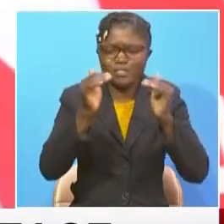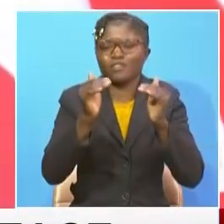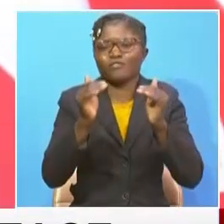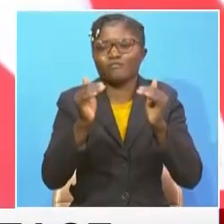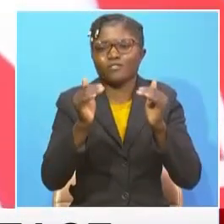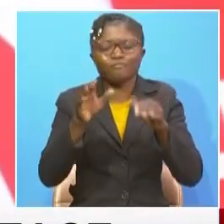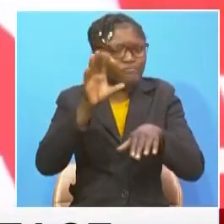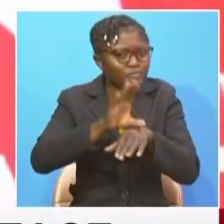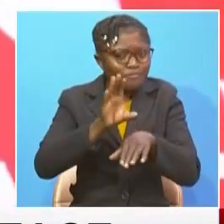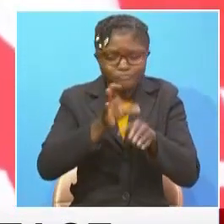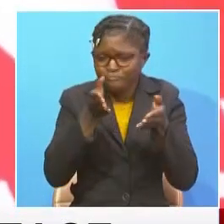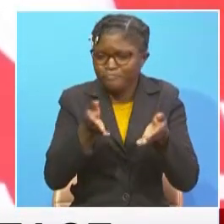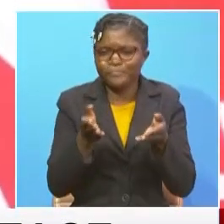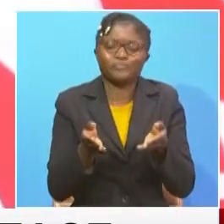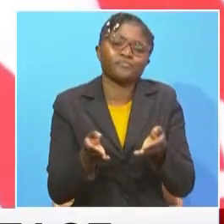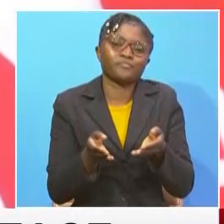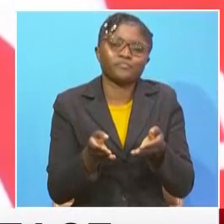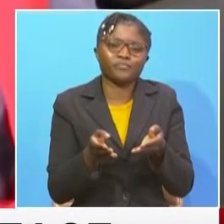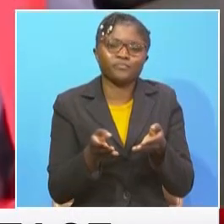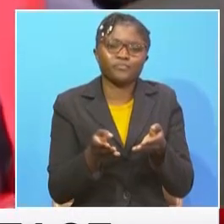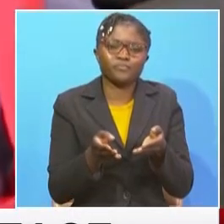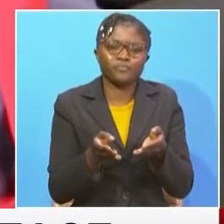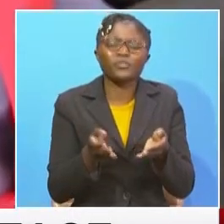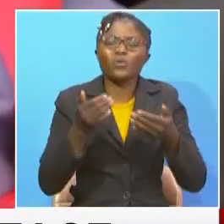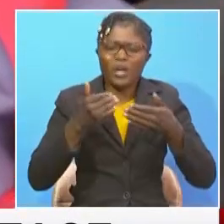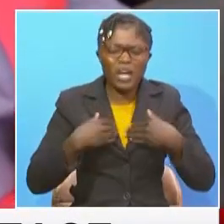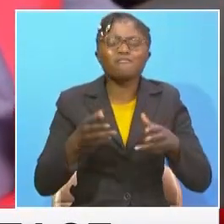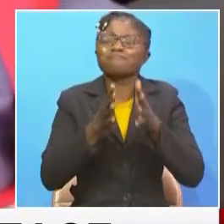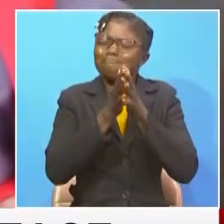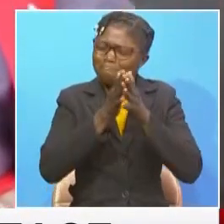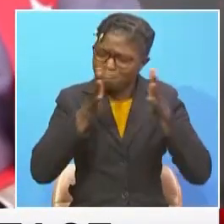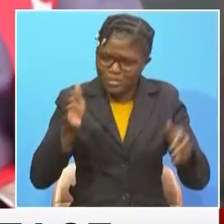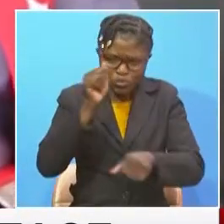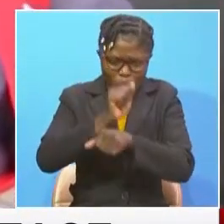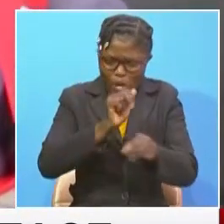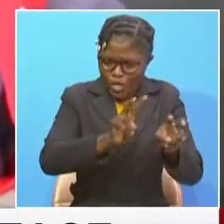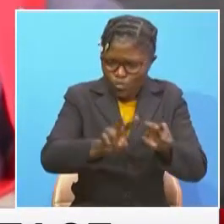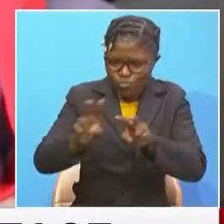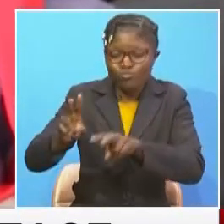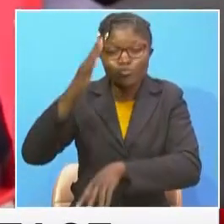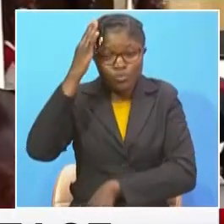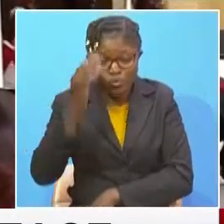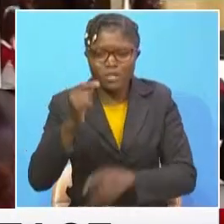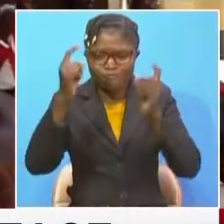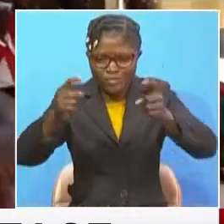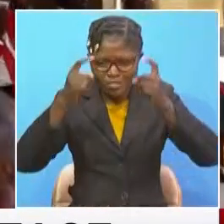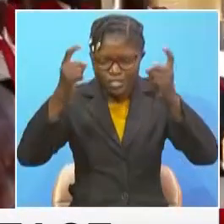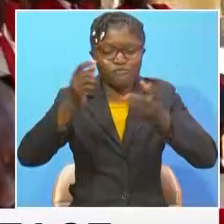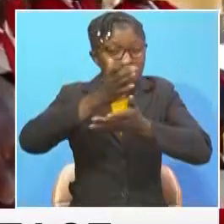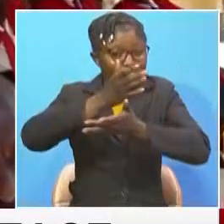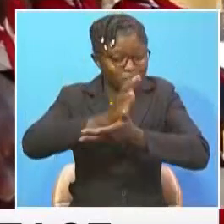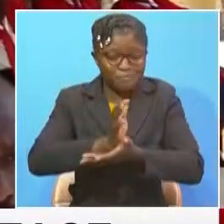Mission Congregation. You have a huge task to supervise and ensure successful